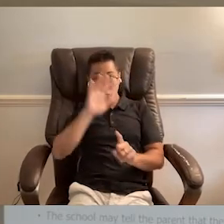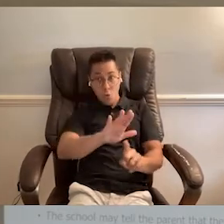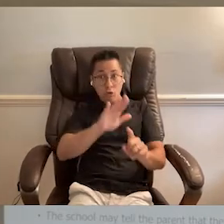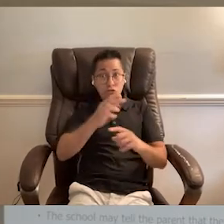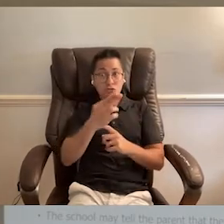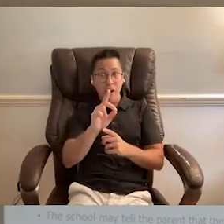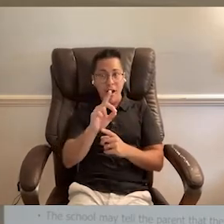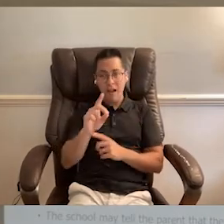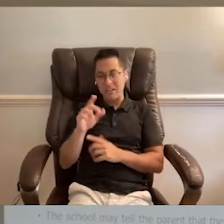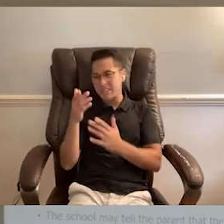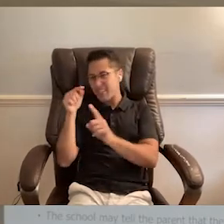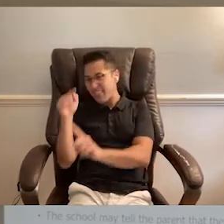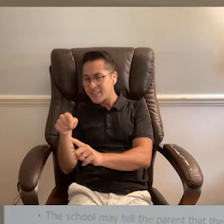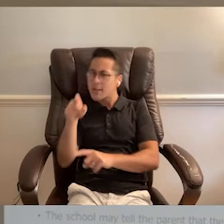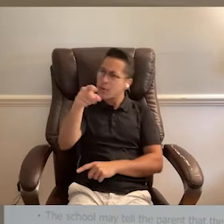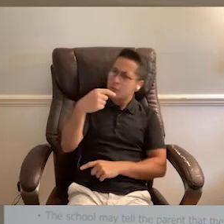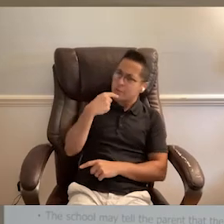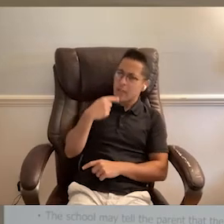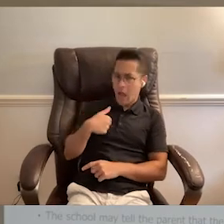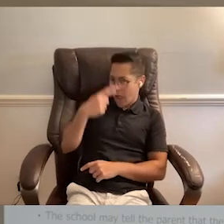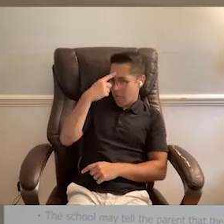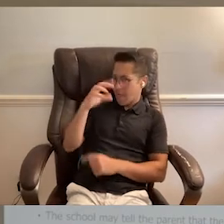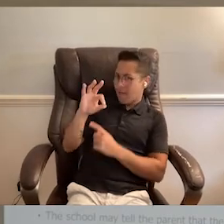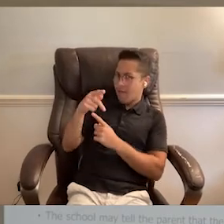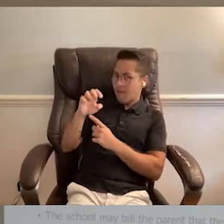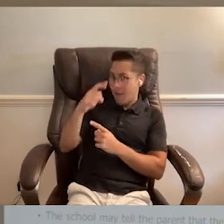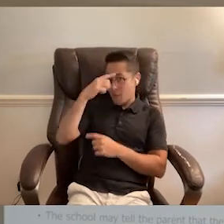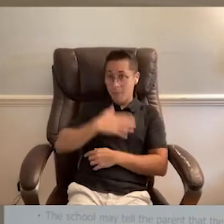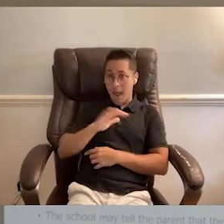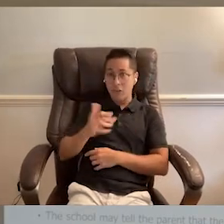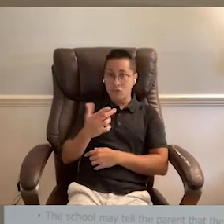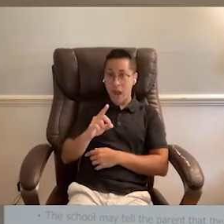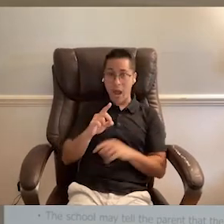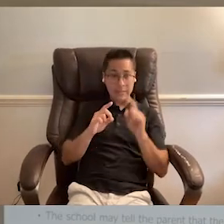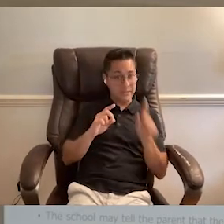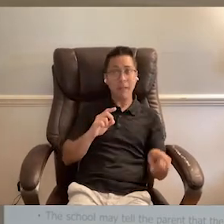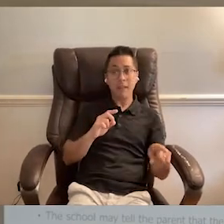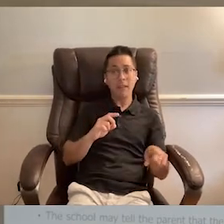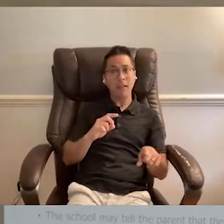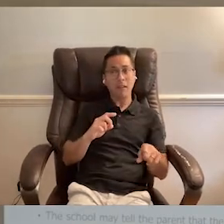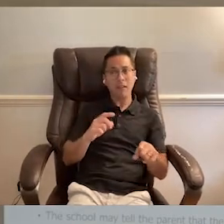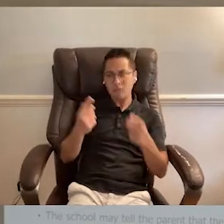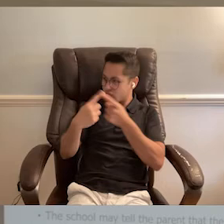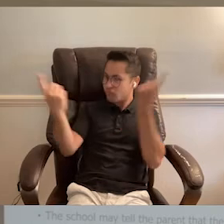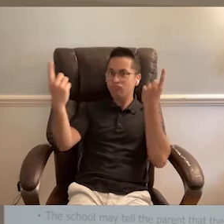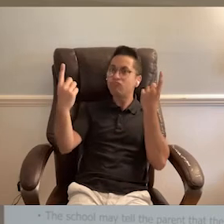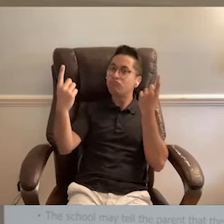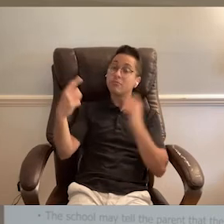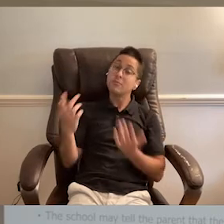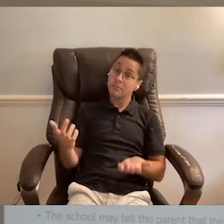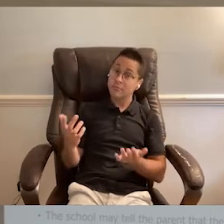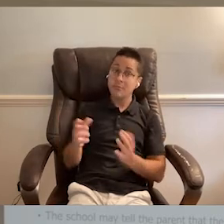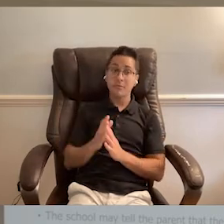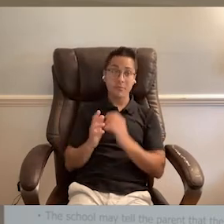you're saying, I think FAPE for my child is Y. And you're at an impasse. Here's the problem.